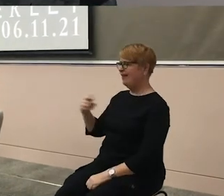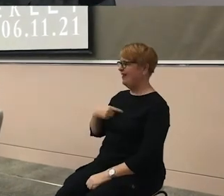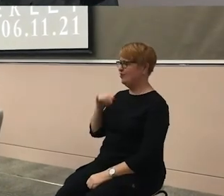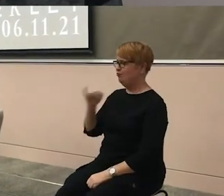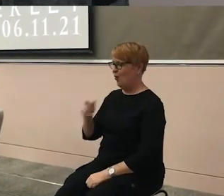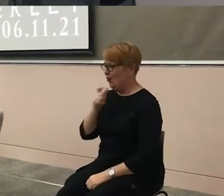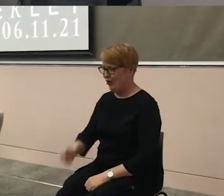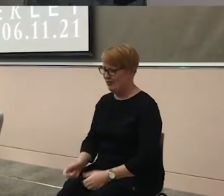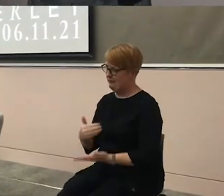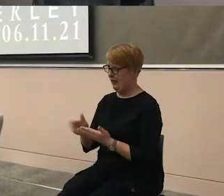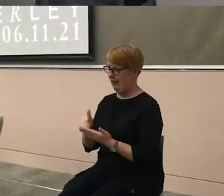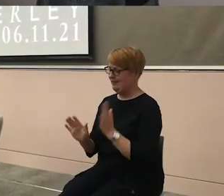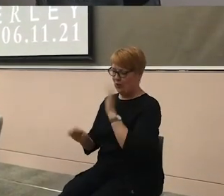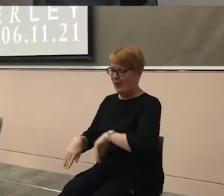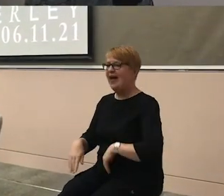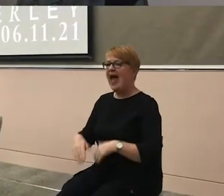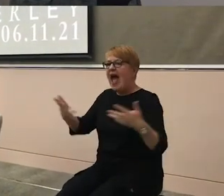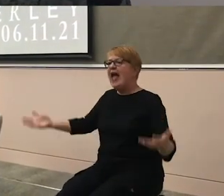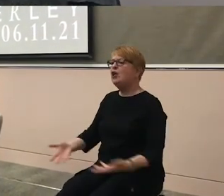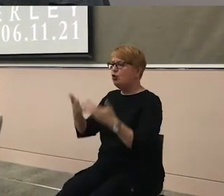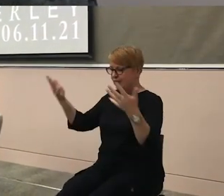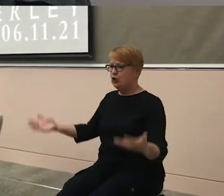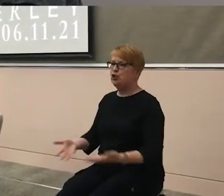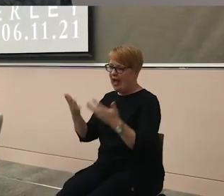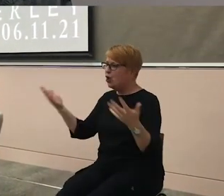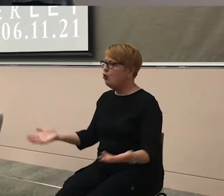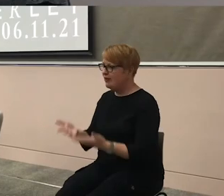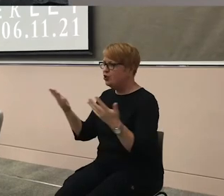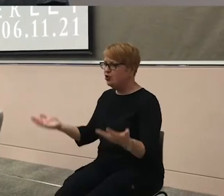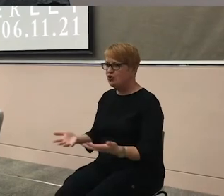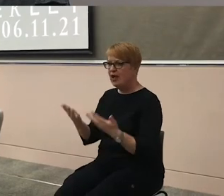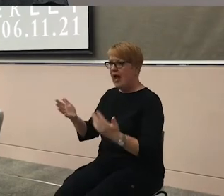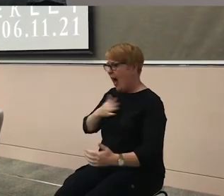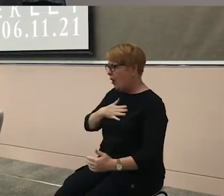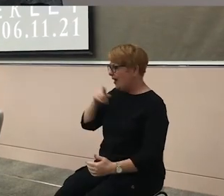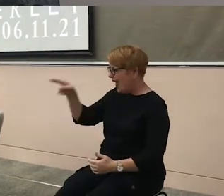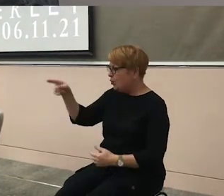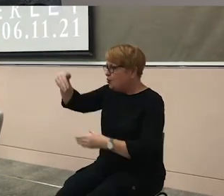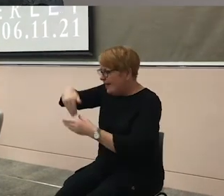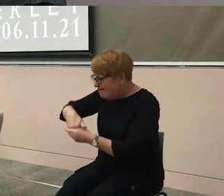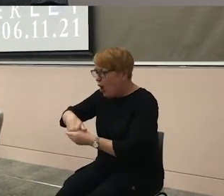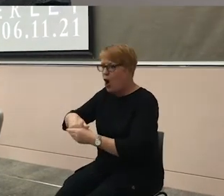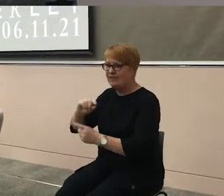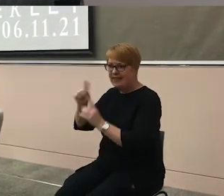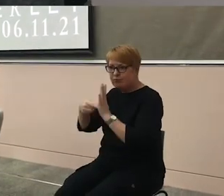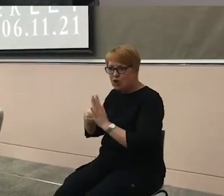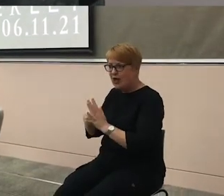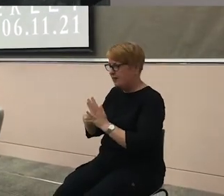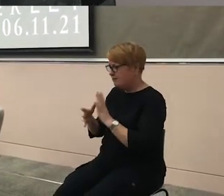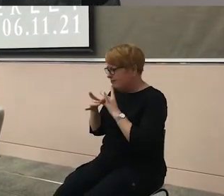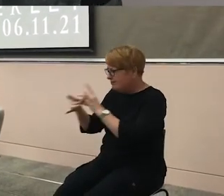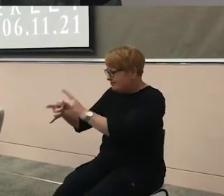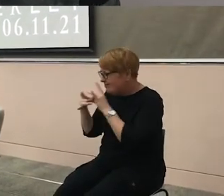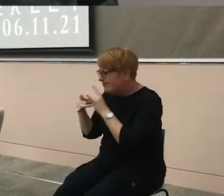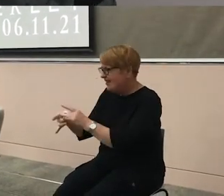when you're trying to encourage, to tell people, well, I'd really like you to be involved in this project, and we're going to do it together, I suppose,